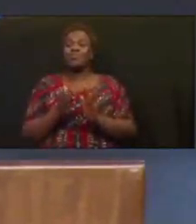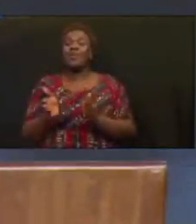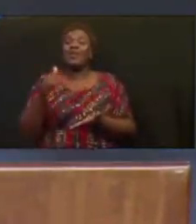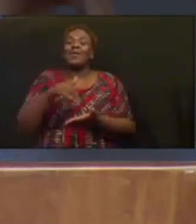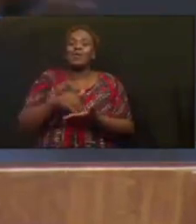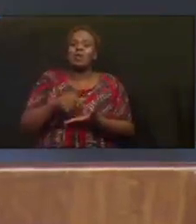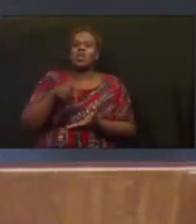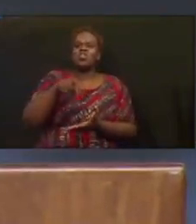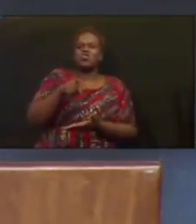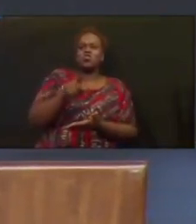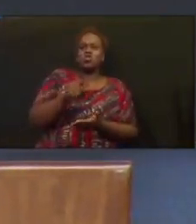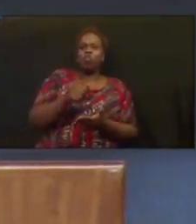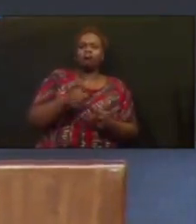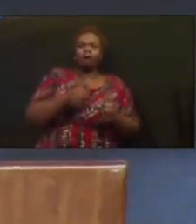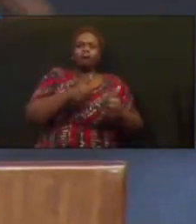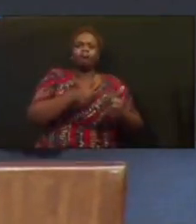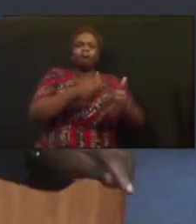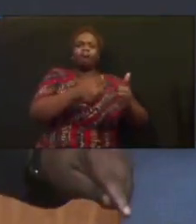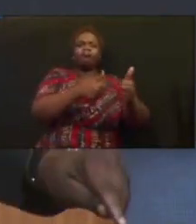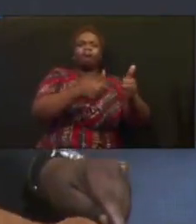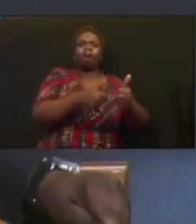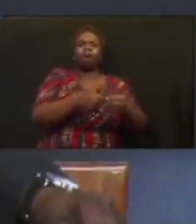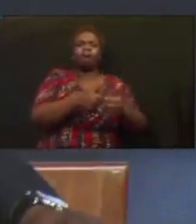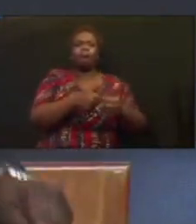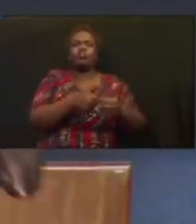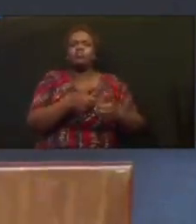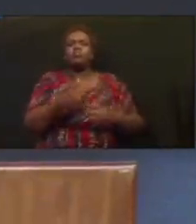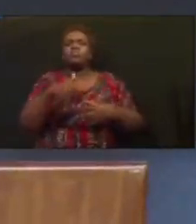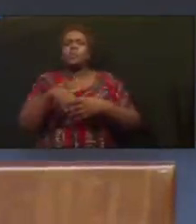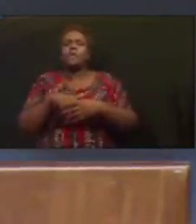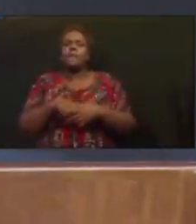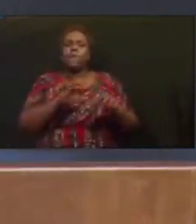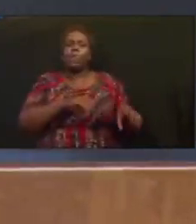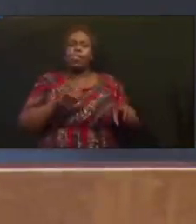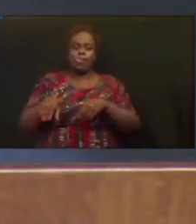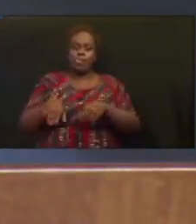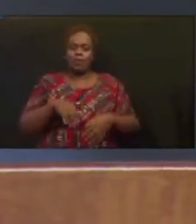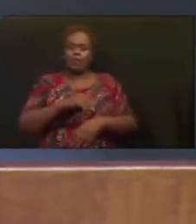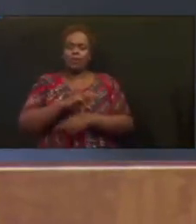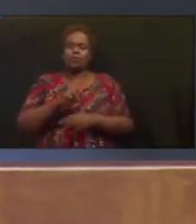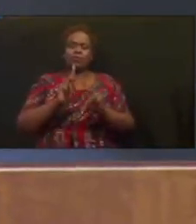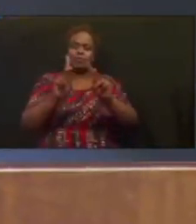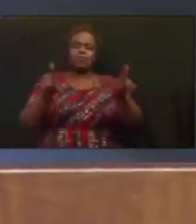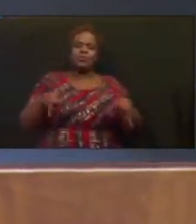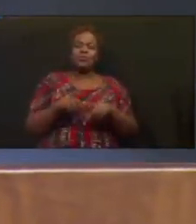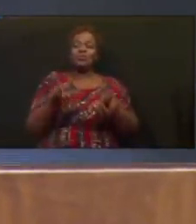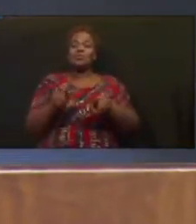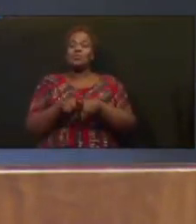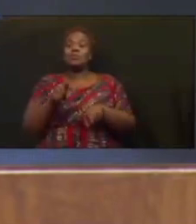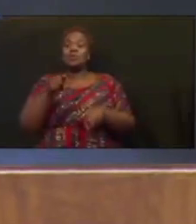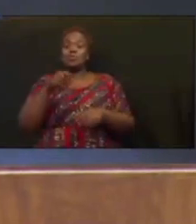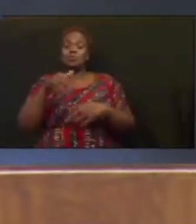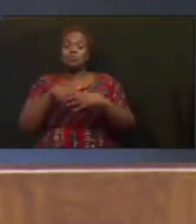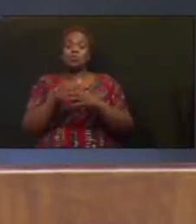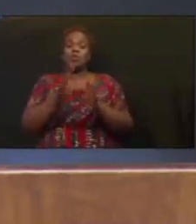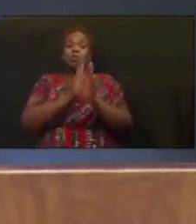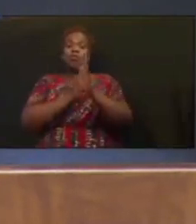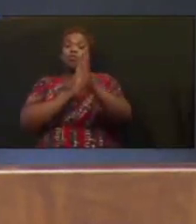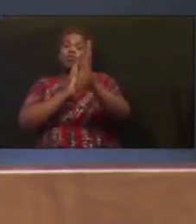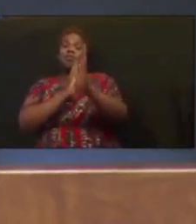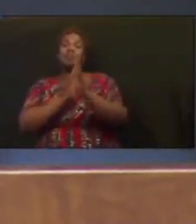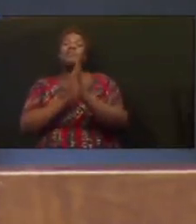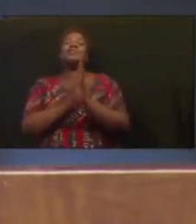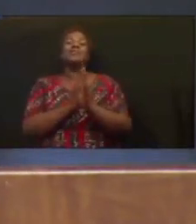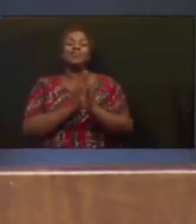sent apostolically into the cosmos. And then by your alignment and love for God and his house